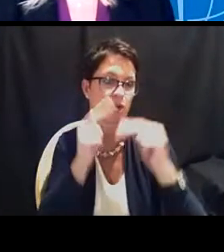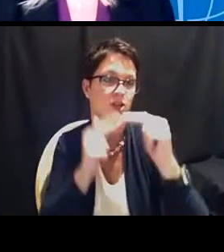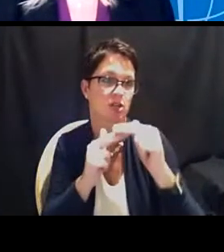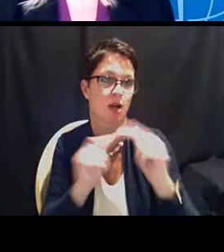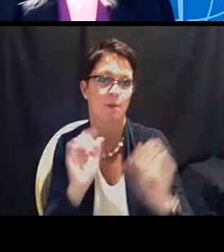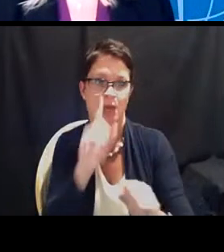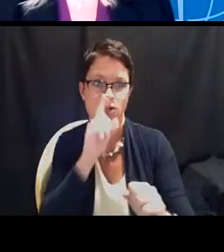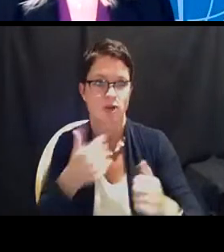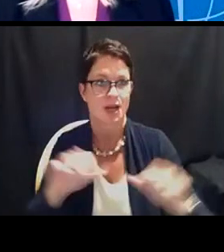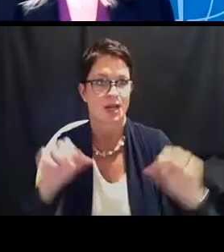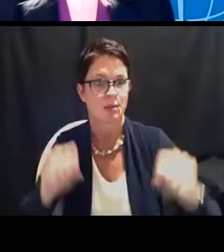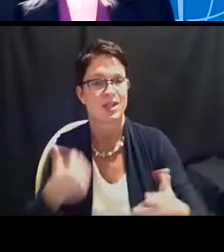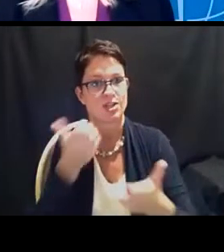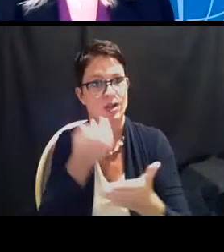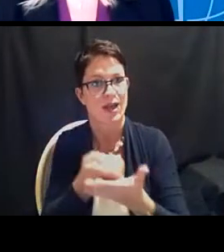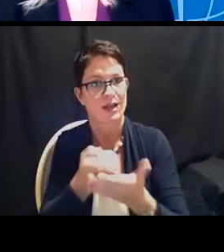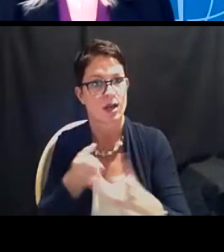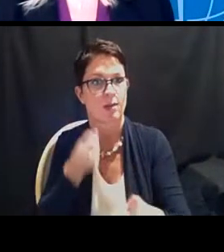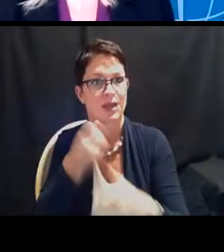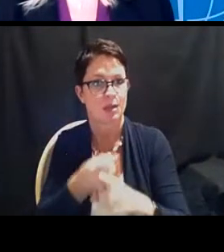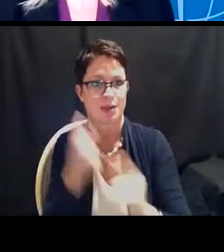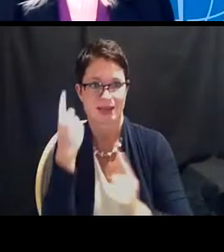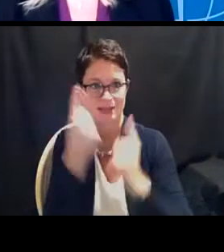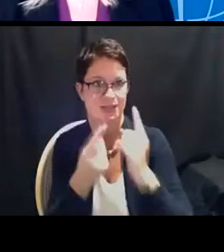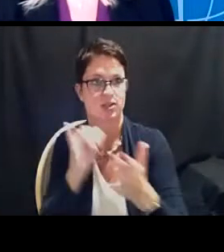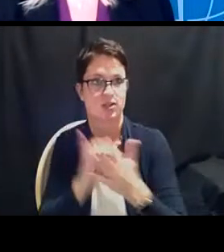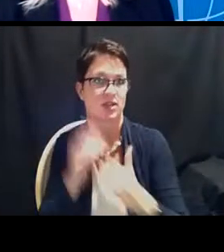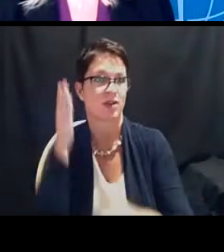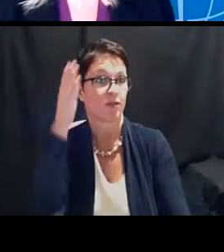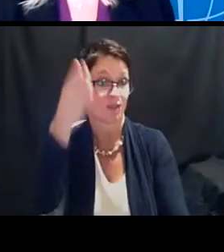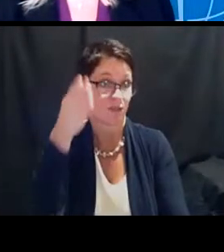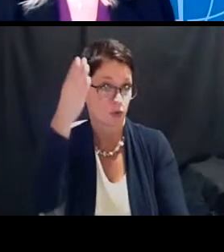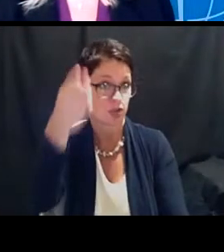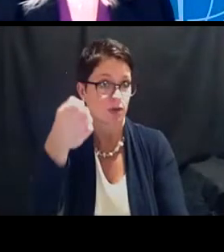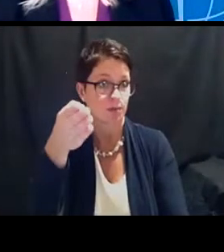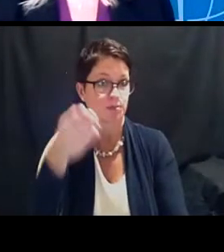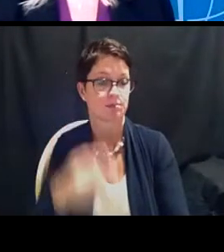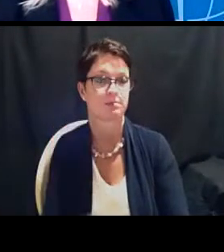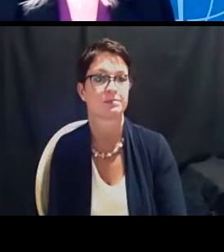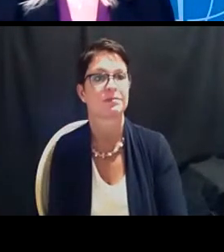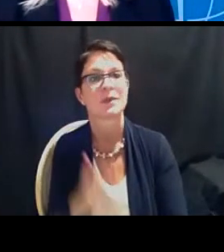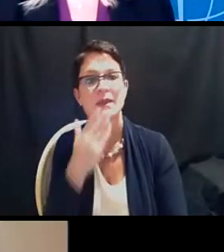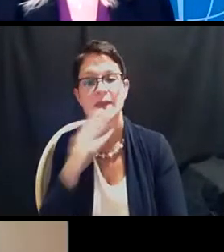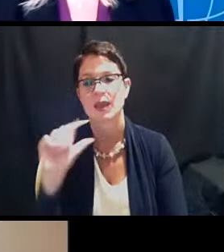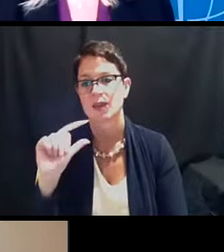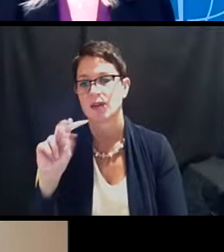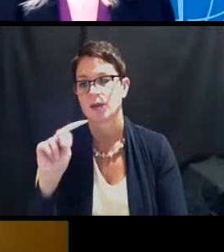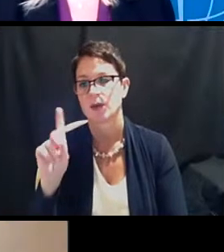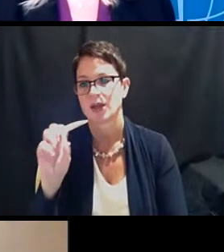any potential economic impact also considers that in the future. Thank you, Andrew.